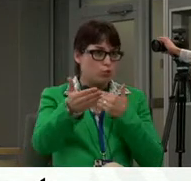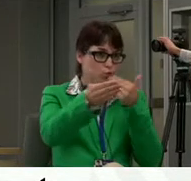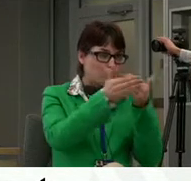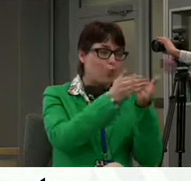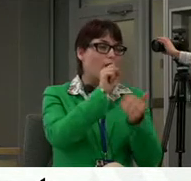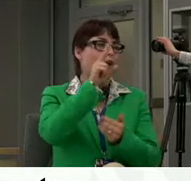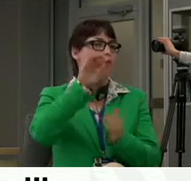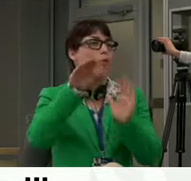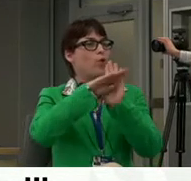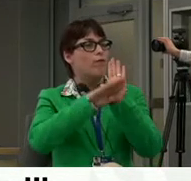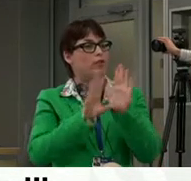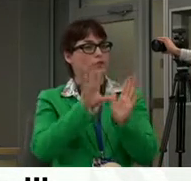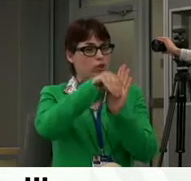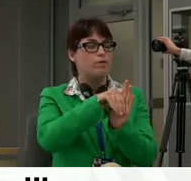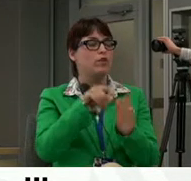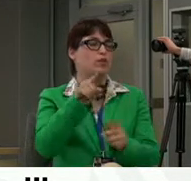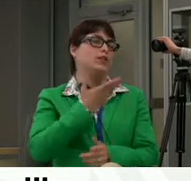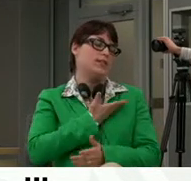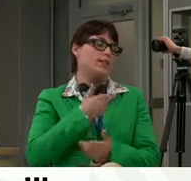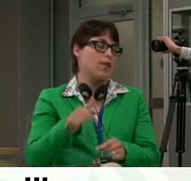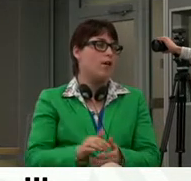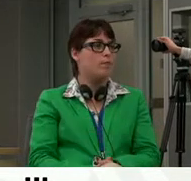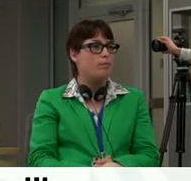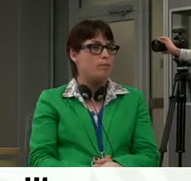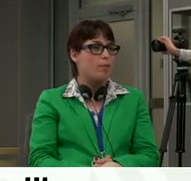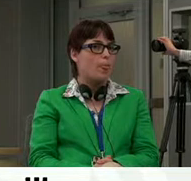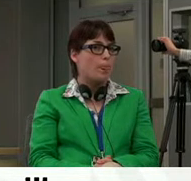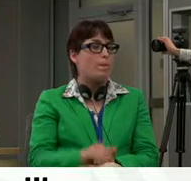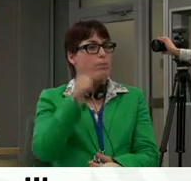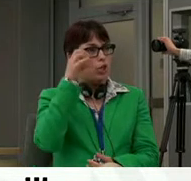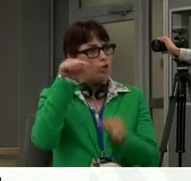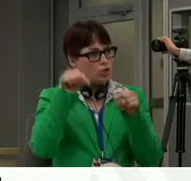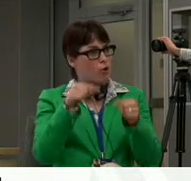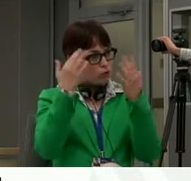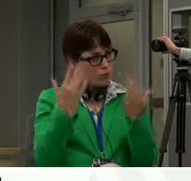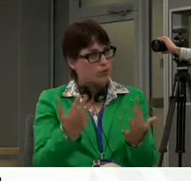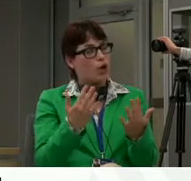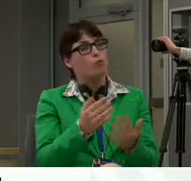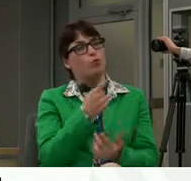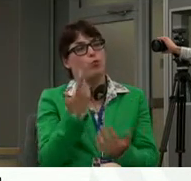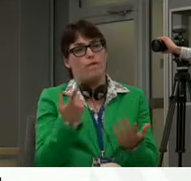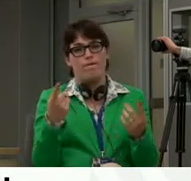contribution to full implementation of the UN Convention in Europe.